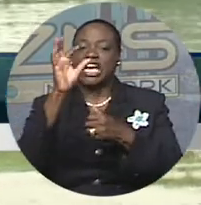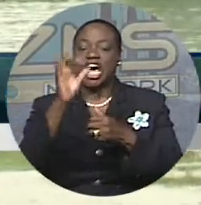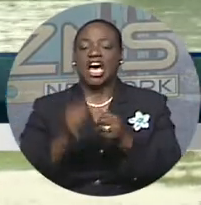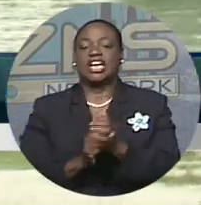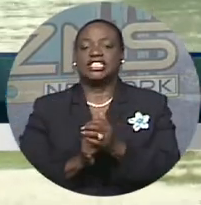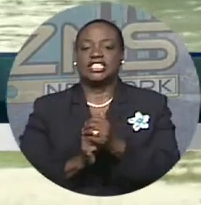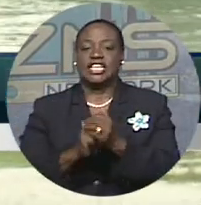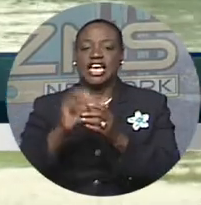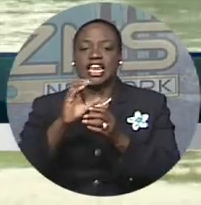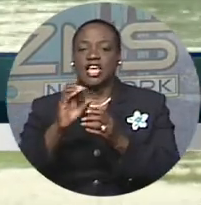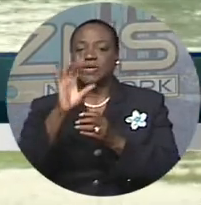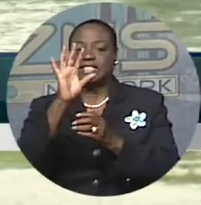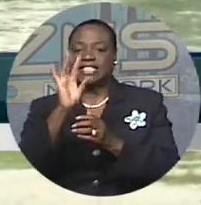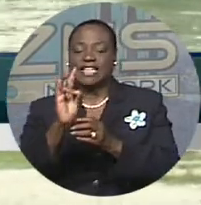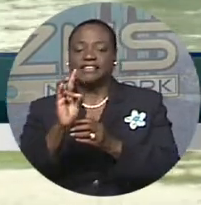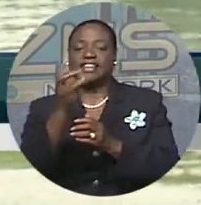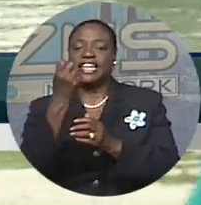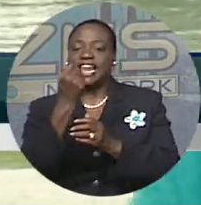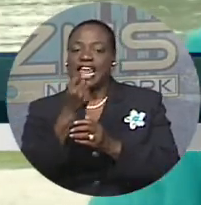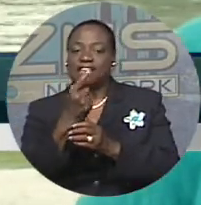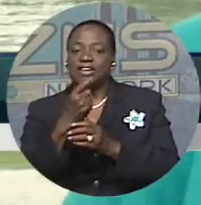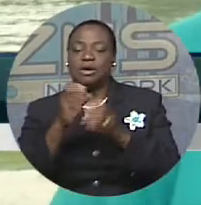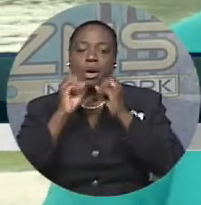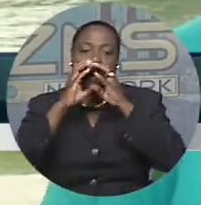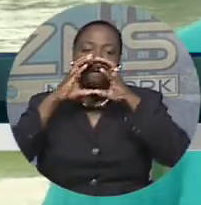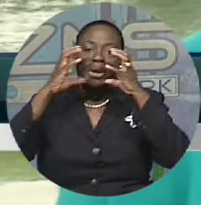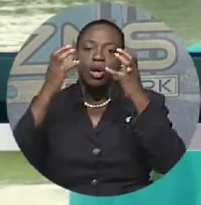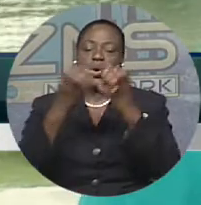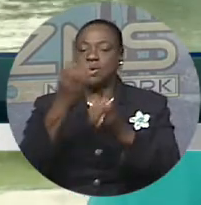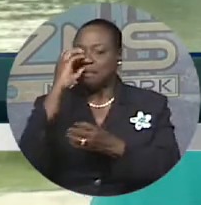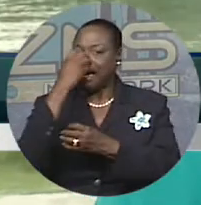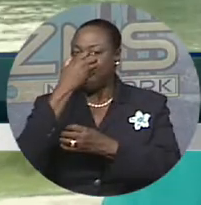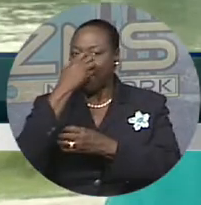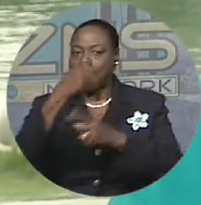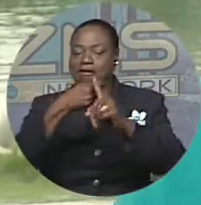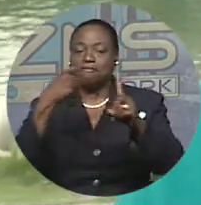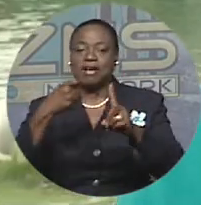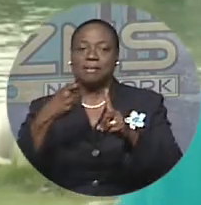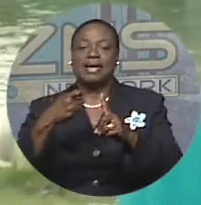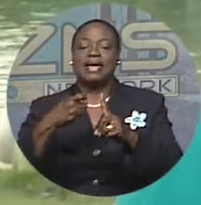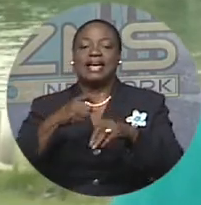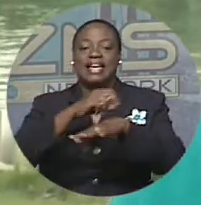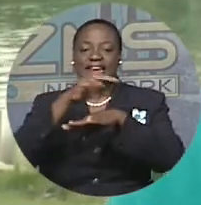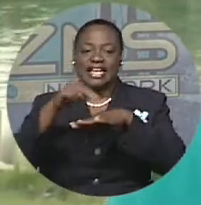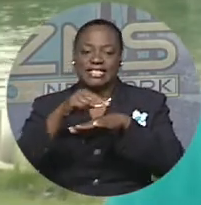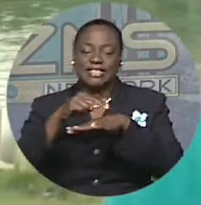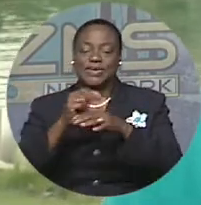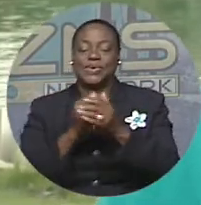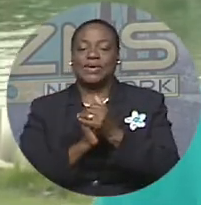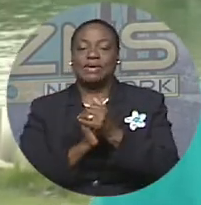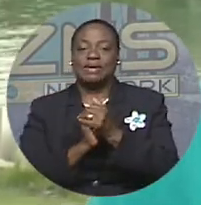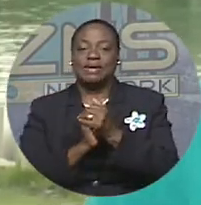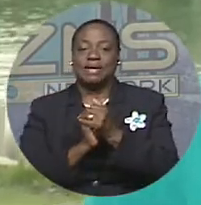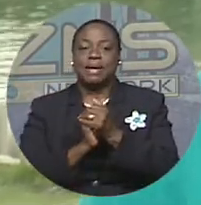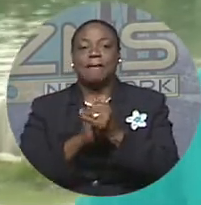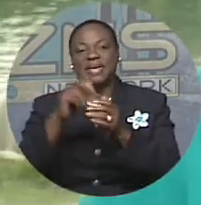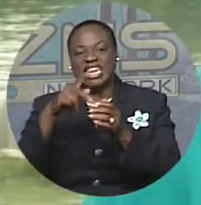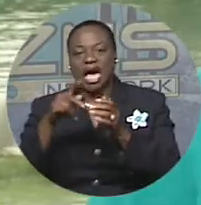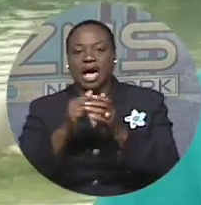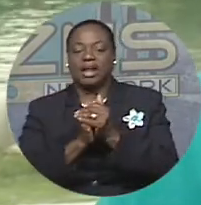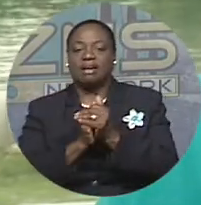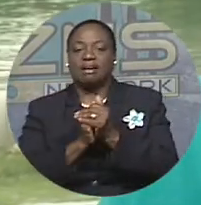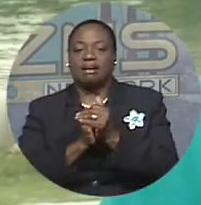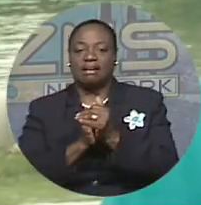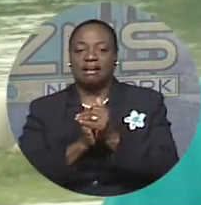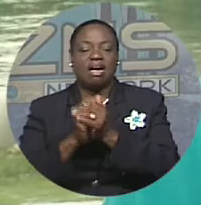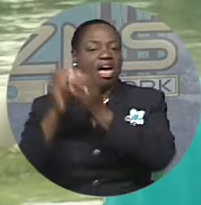Plinko, 7-Eleven, balloon animals. We have a clown coming out of Nassau, which should be a lot of fun. We have a piñata. We